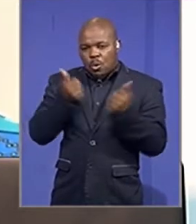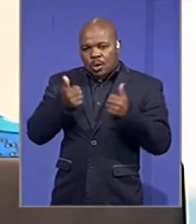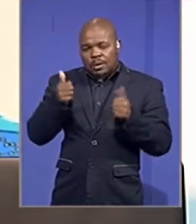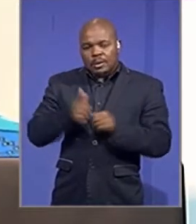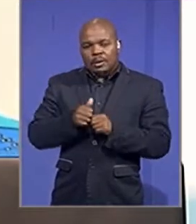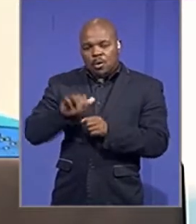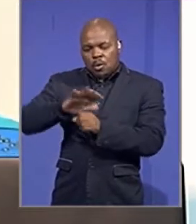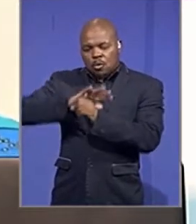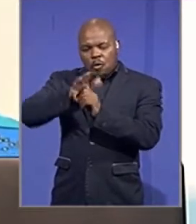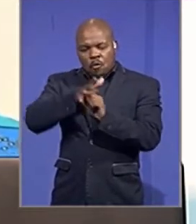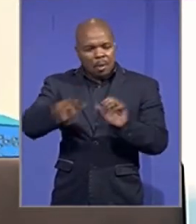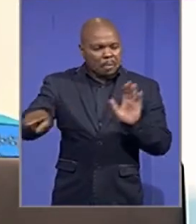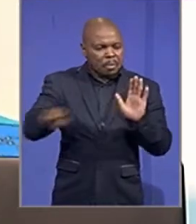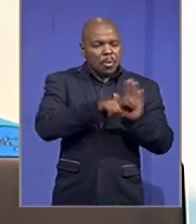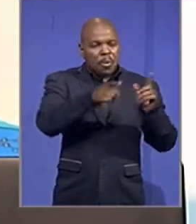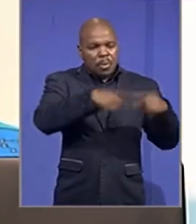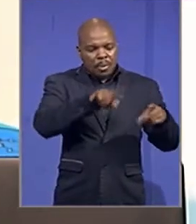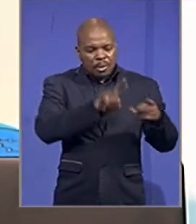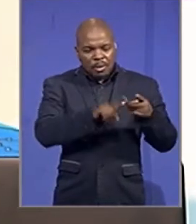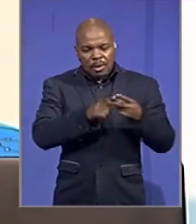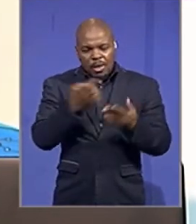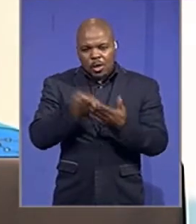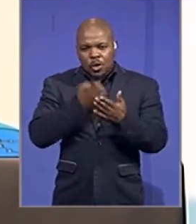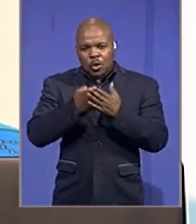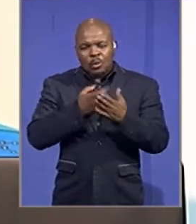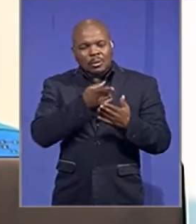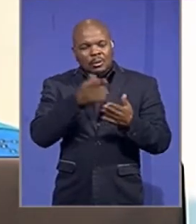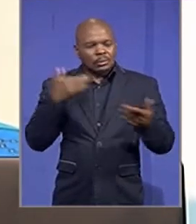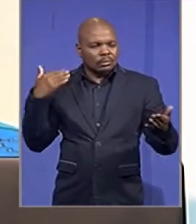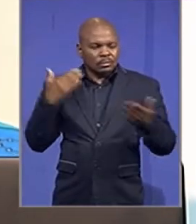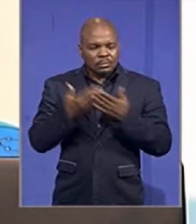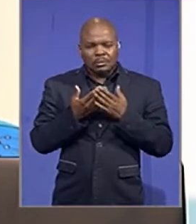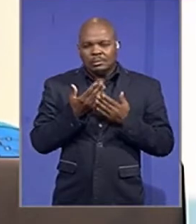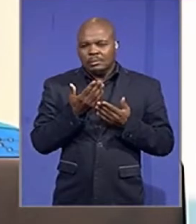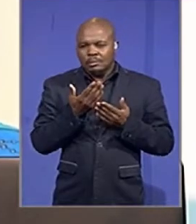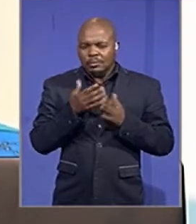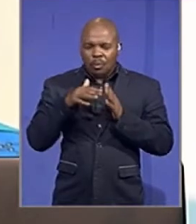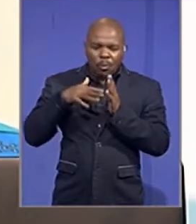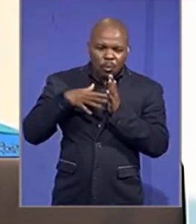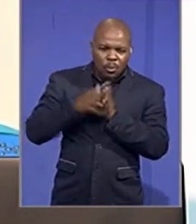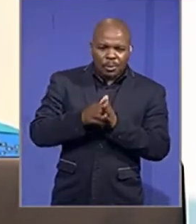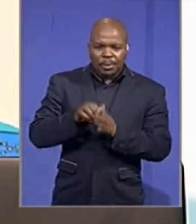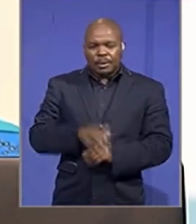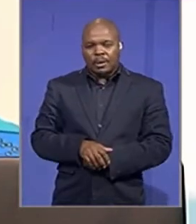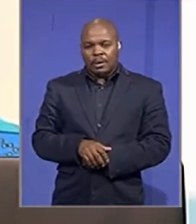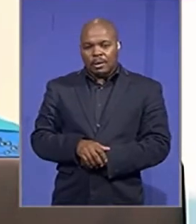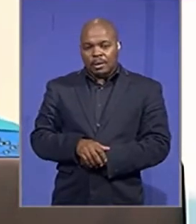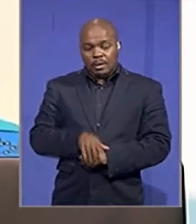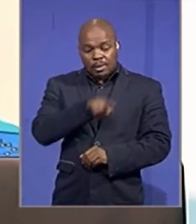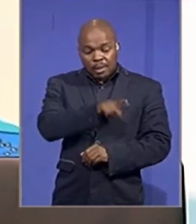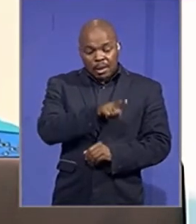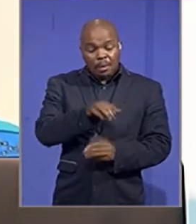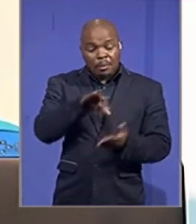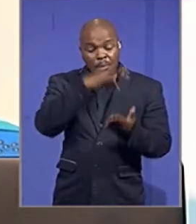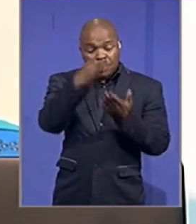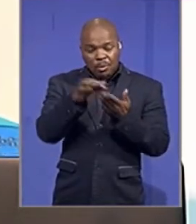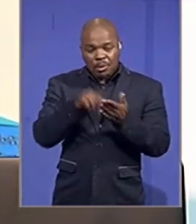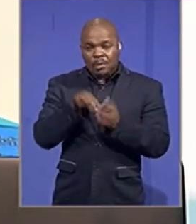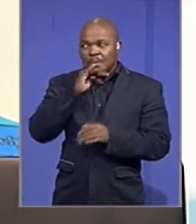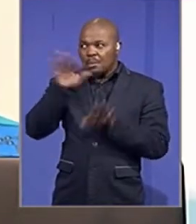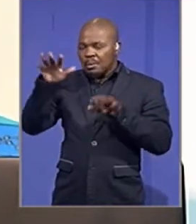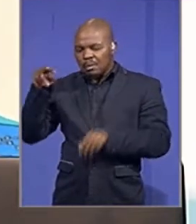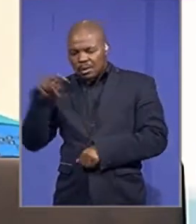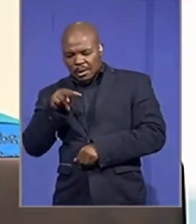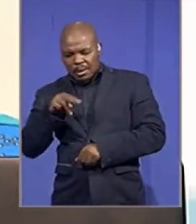COVID-19 pandemic, and the economy that is ailing and on a recovery path. The proposed tariff hike would erode business confidence